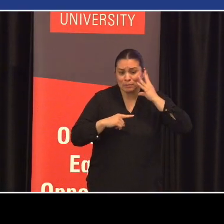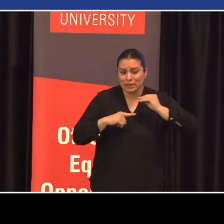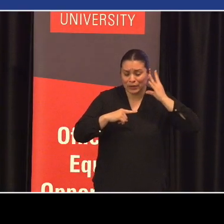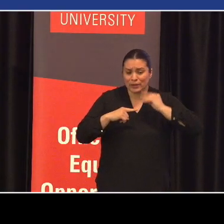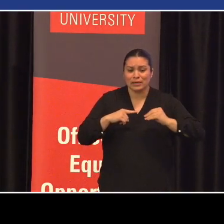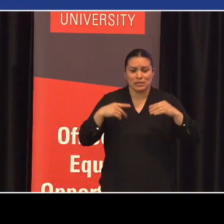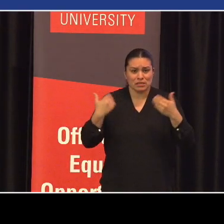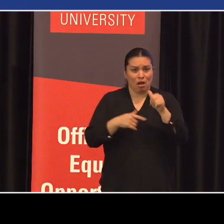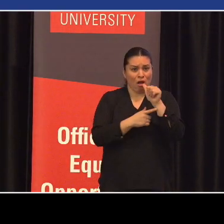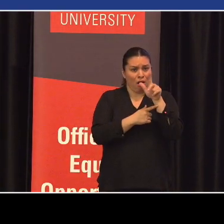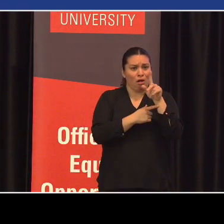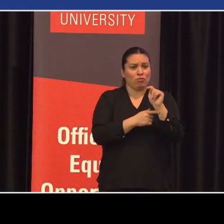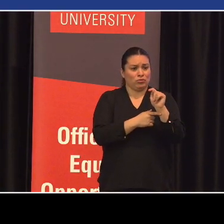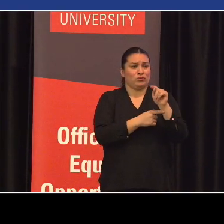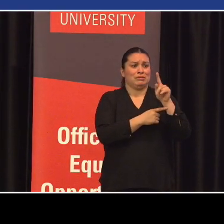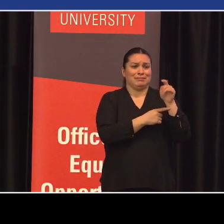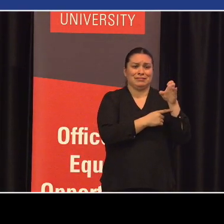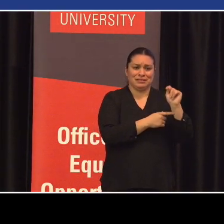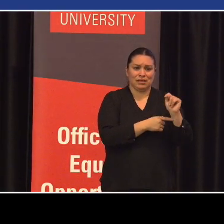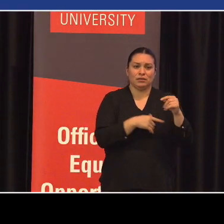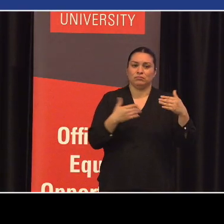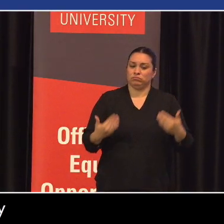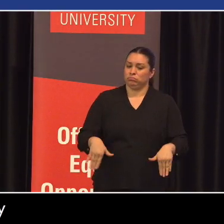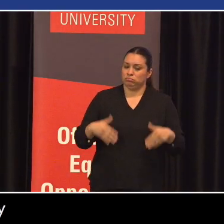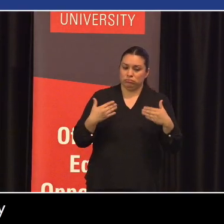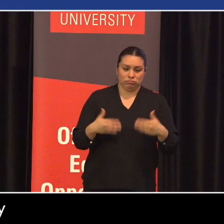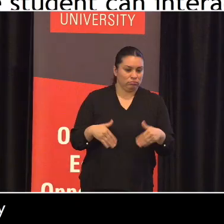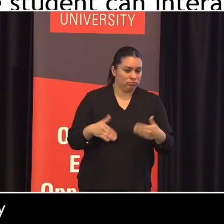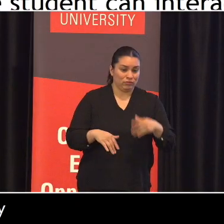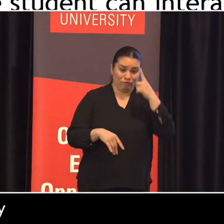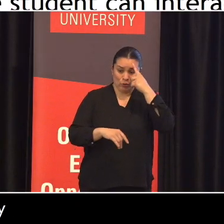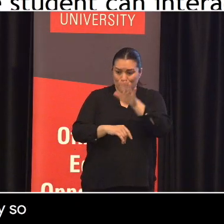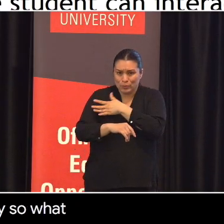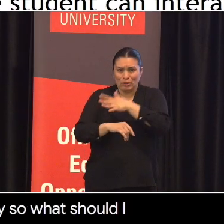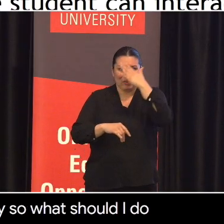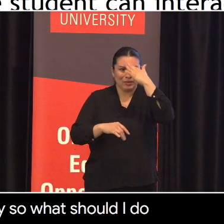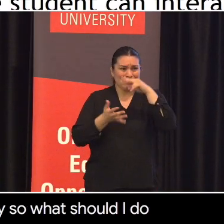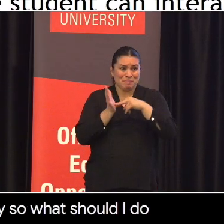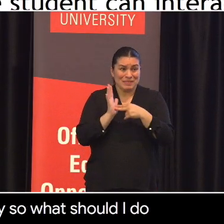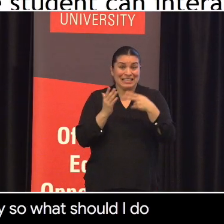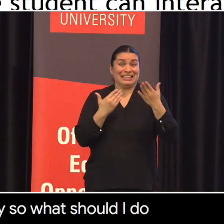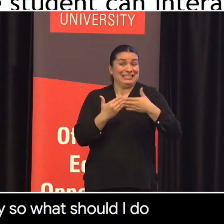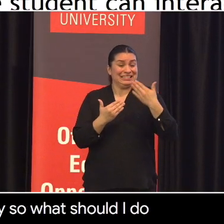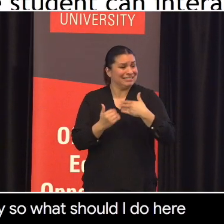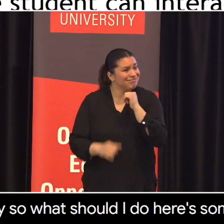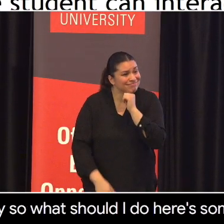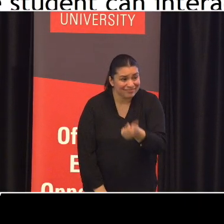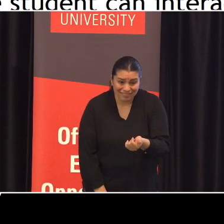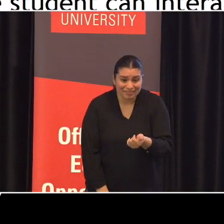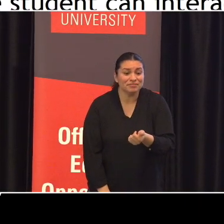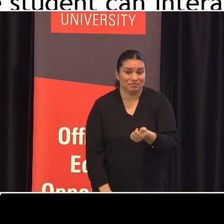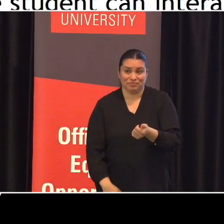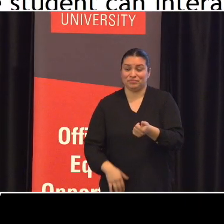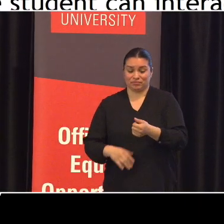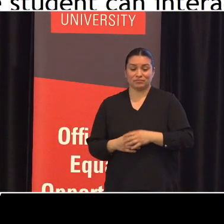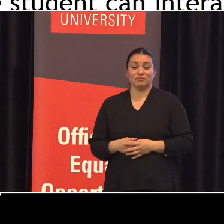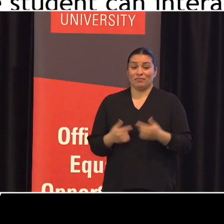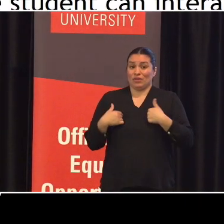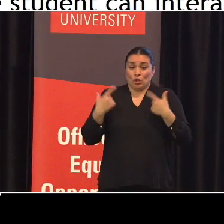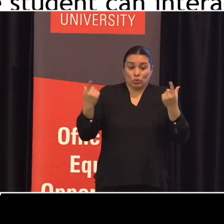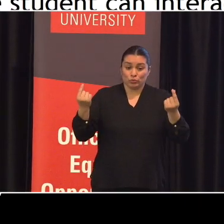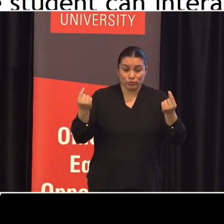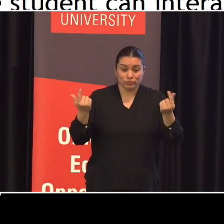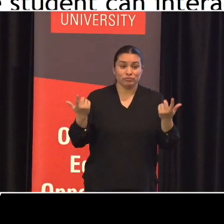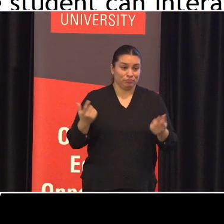music theory textbooks. It's not easy. So what should I do? Here's some general rules. When do I put in